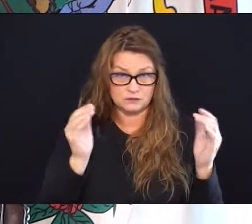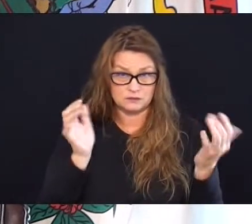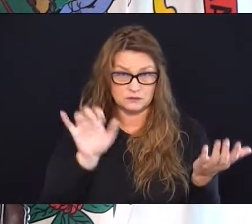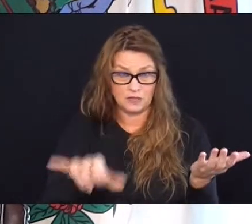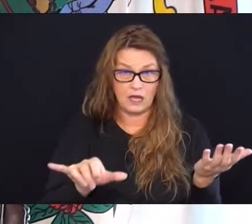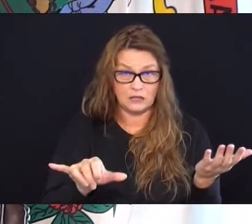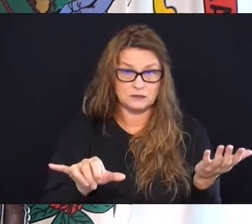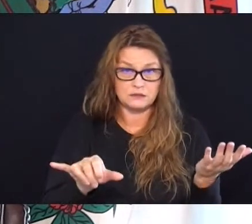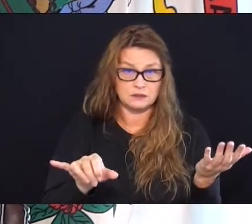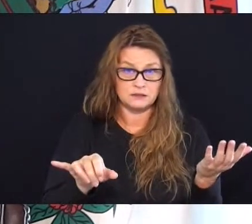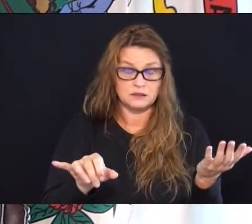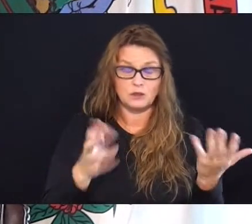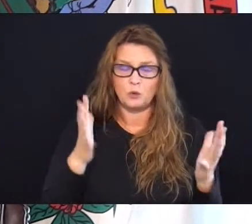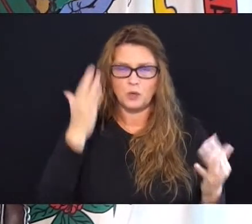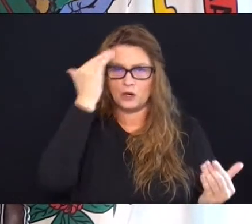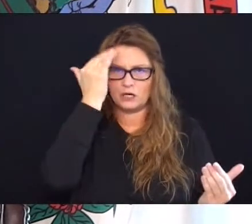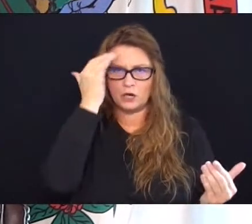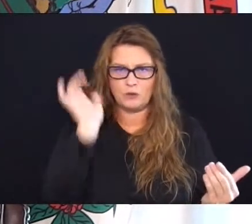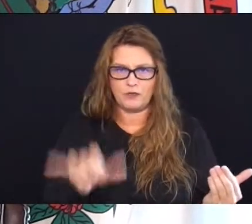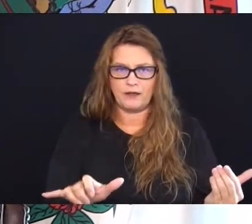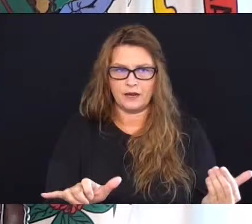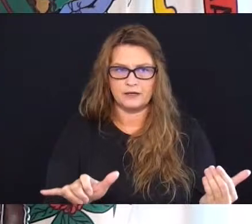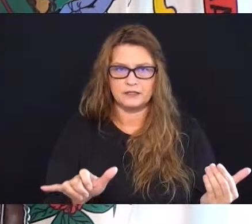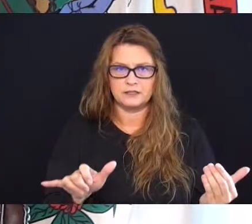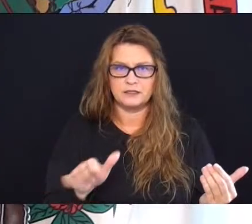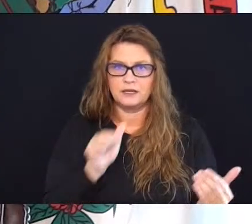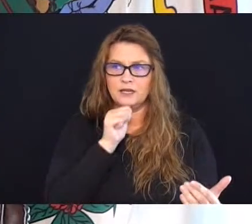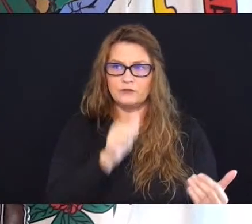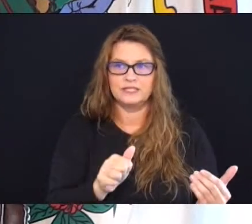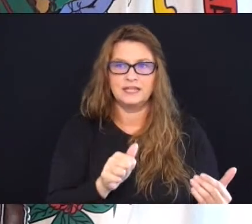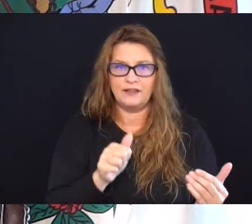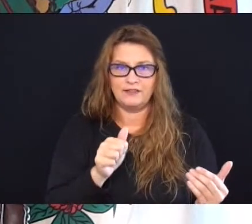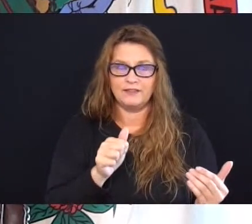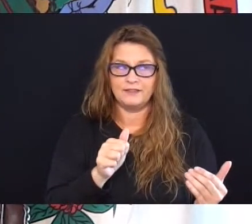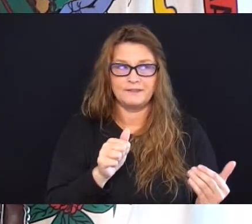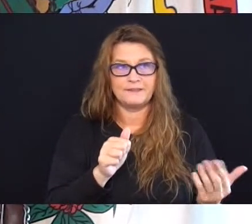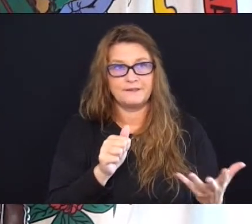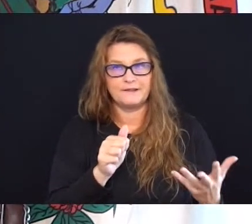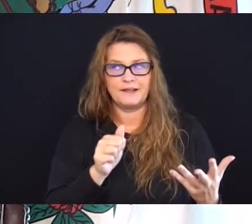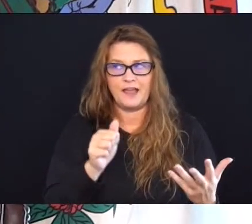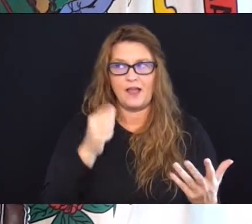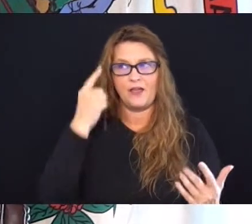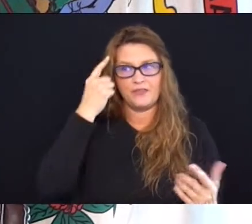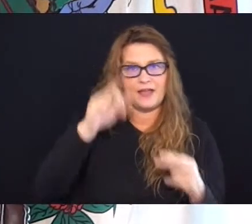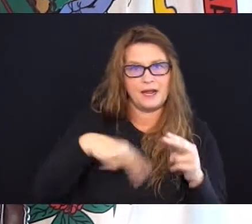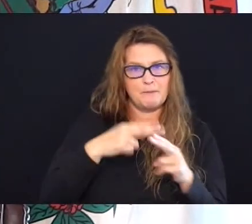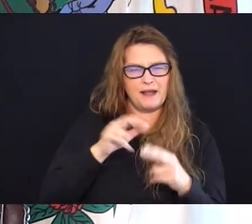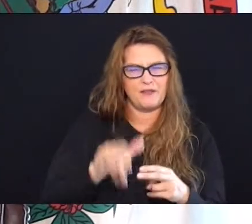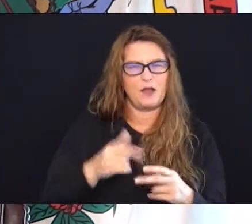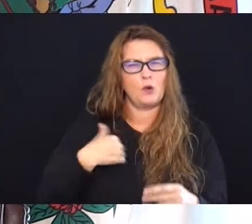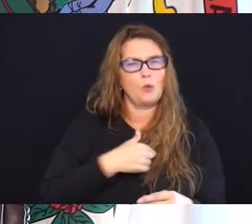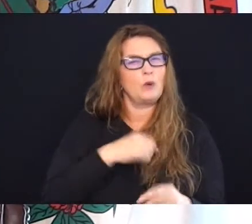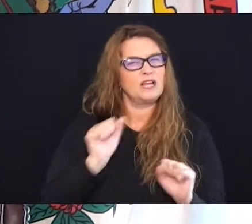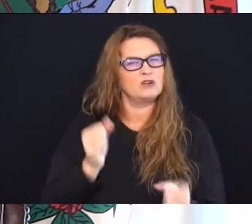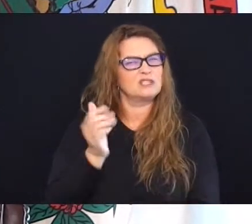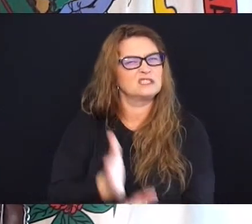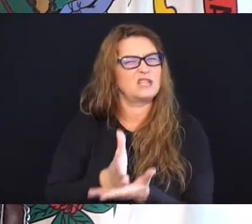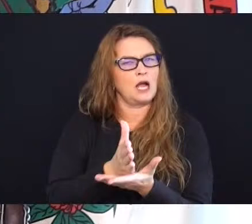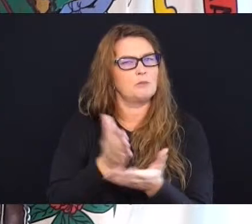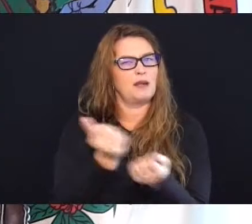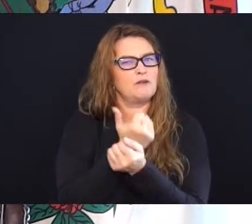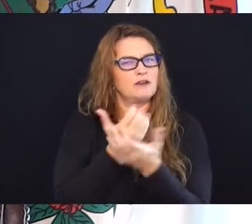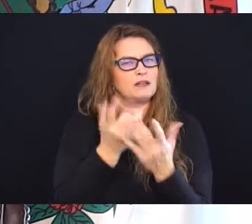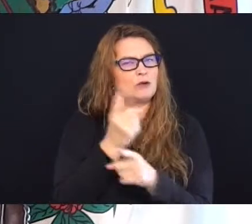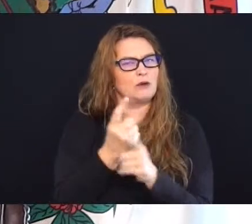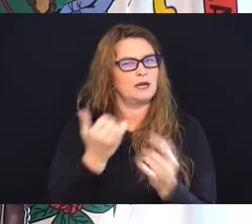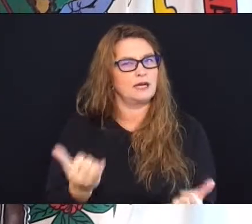we know that. And if we didn't think that, then we would stop this right now. We're